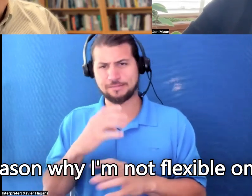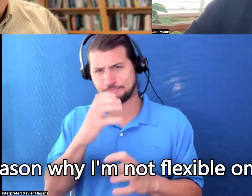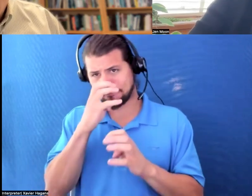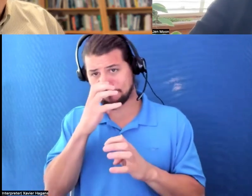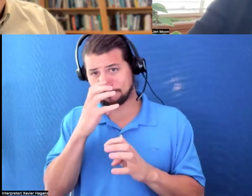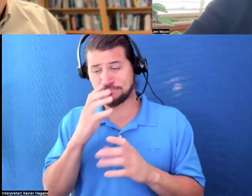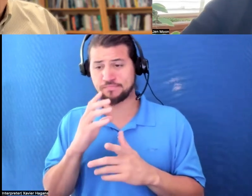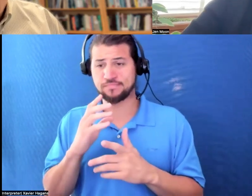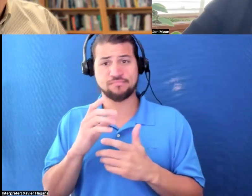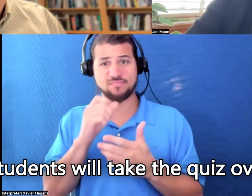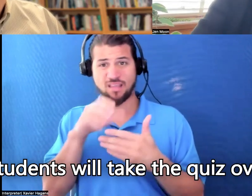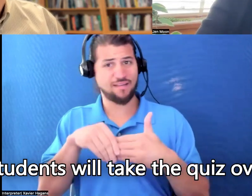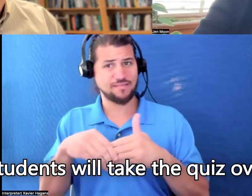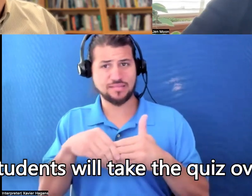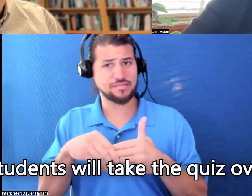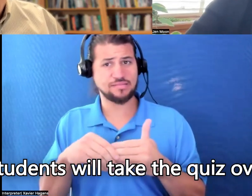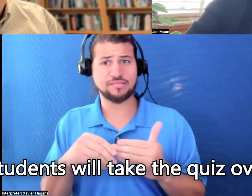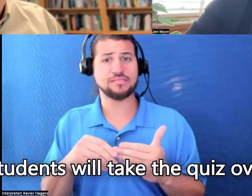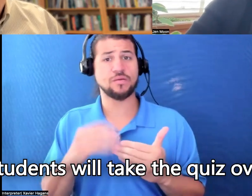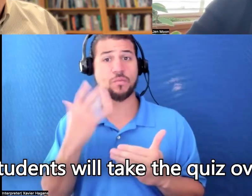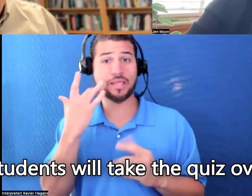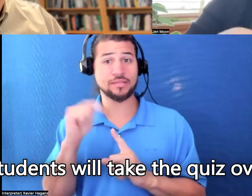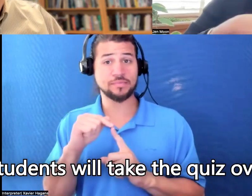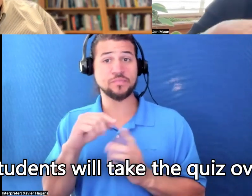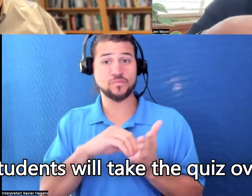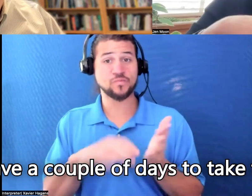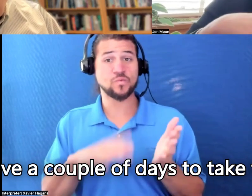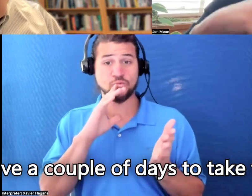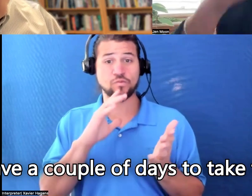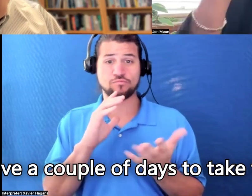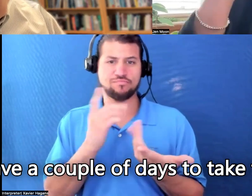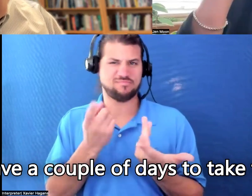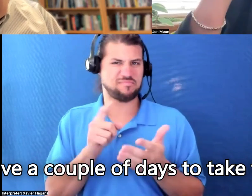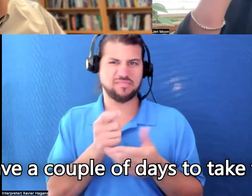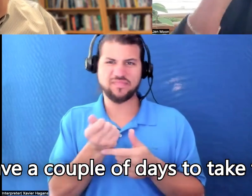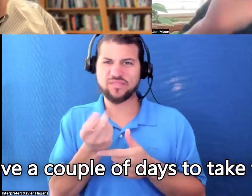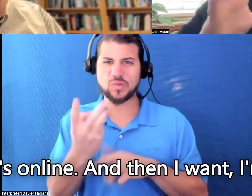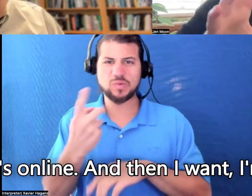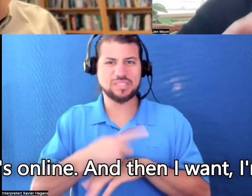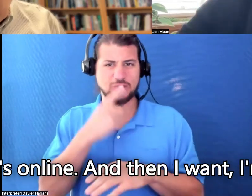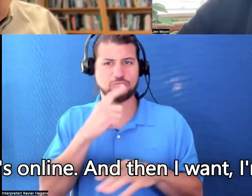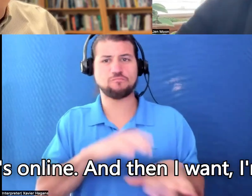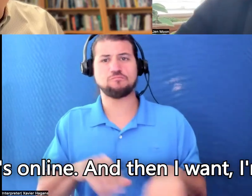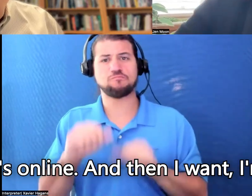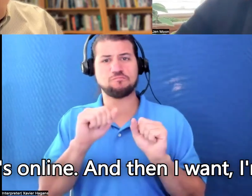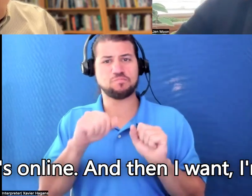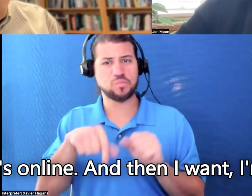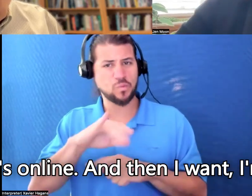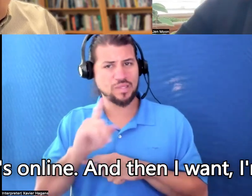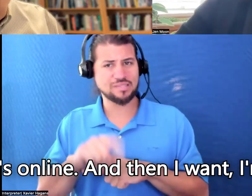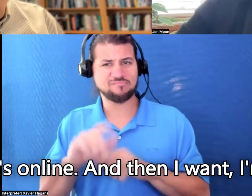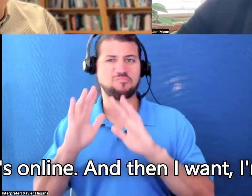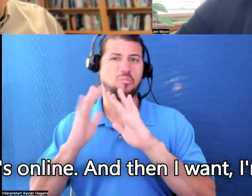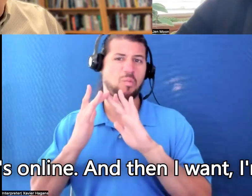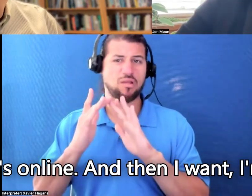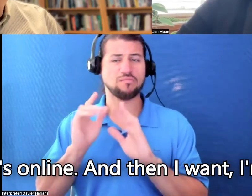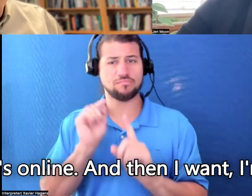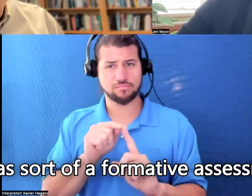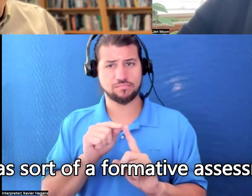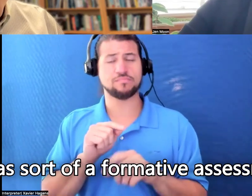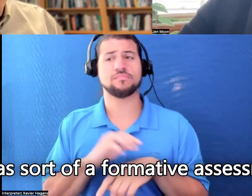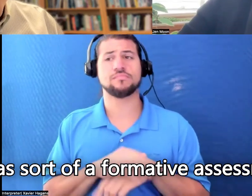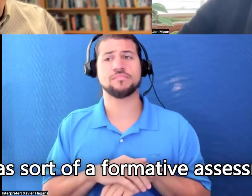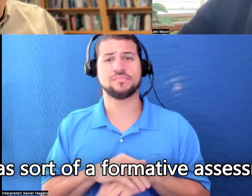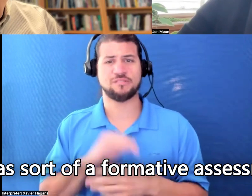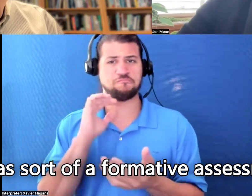them is students will take the quiz over, they have a couple of days to take the quiz, it's online. And then I'm using